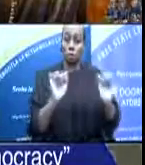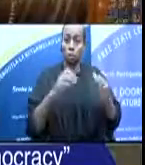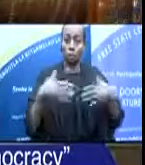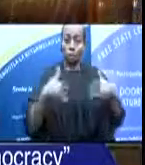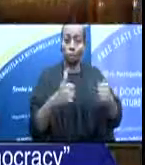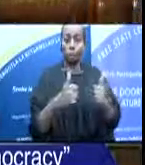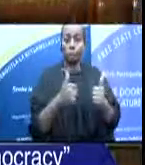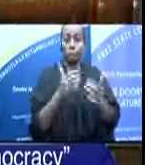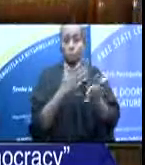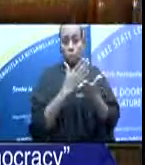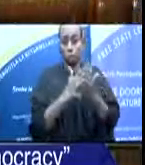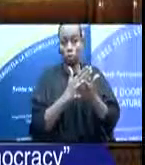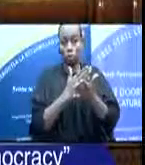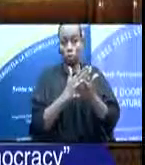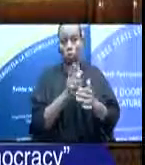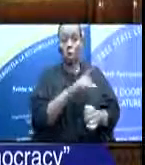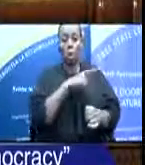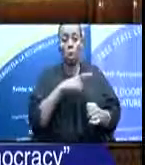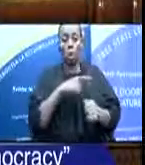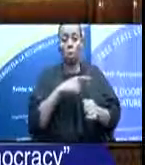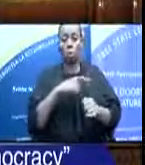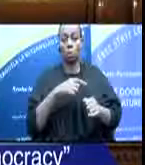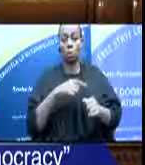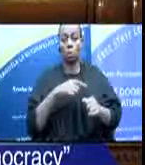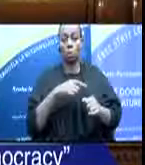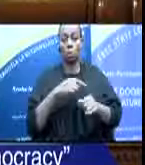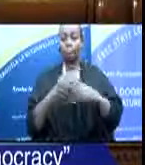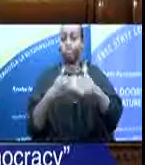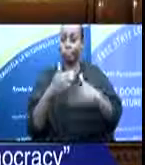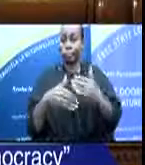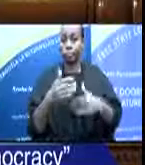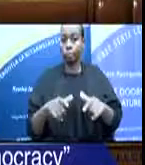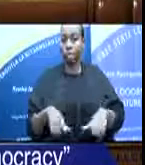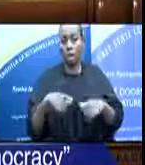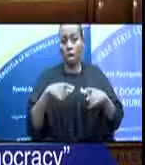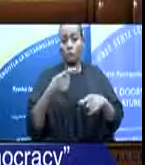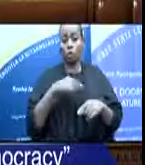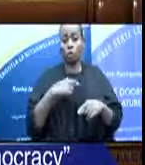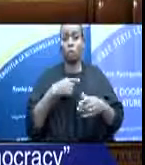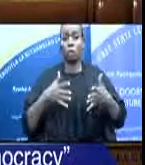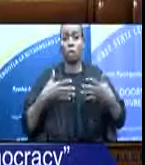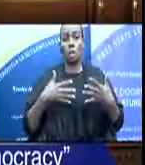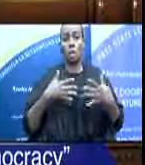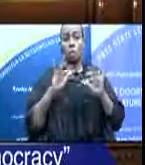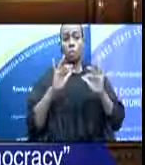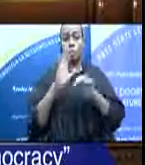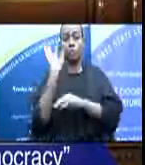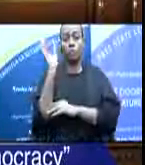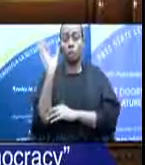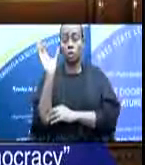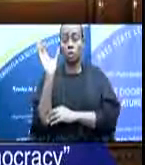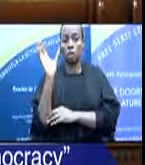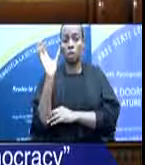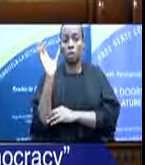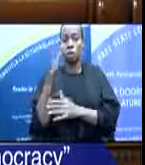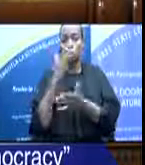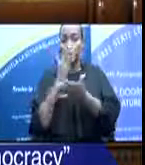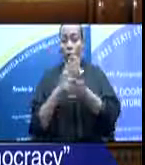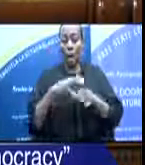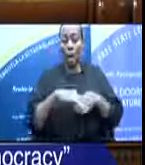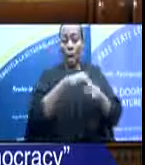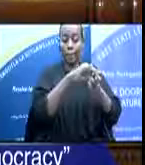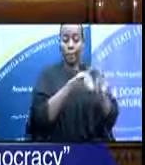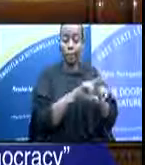that ensures a long and healthy life for South Africans. We must be grateful as Free Staters to have a knowledgeable